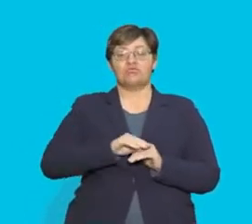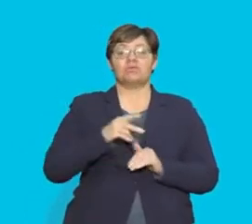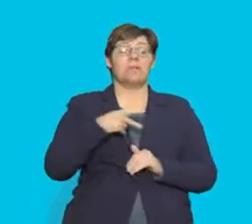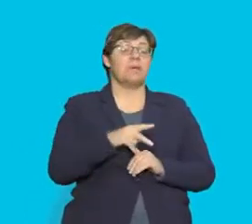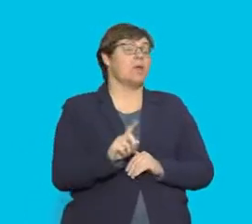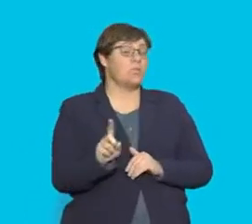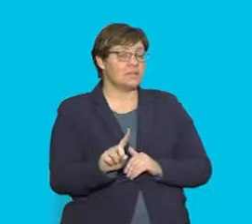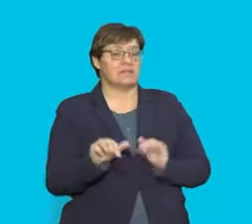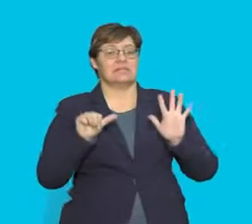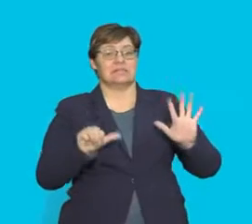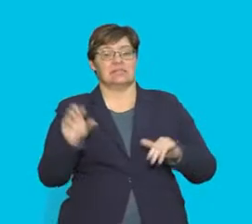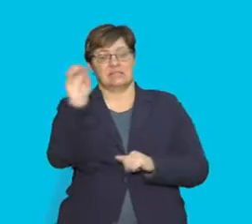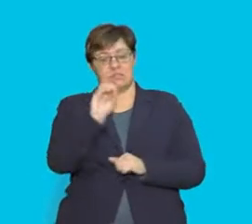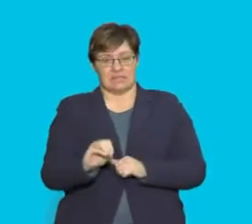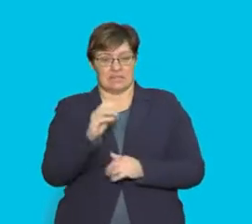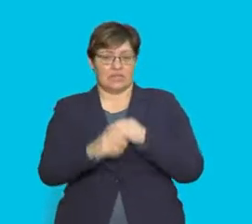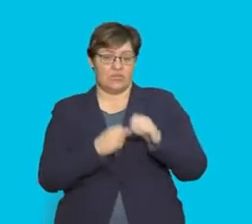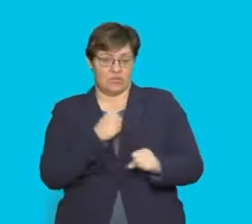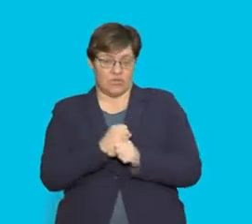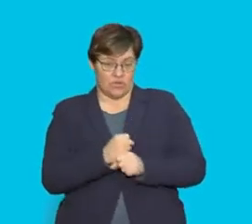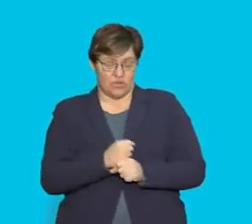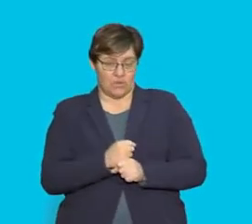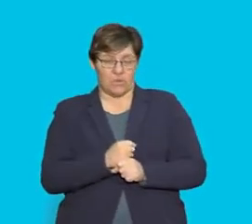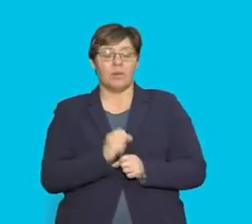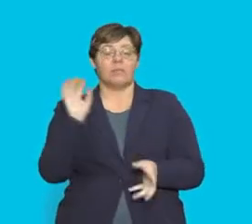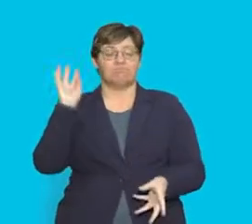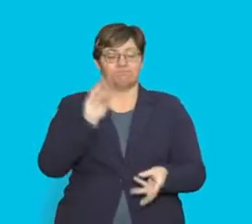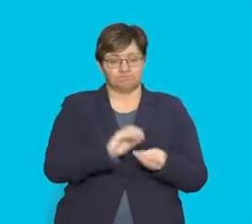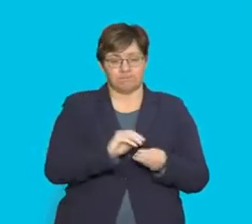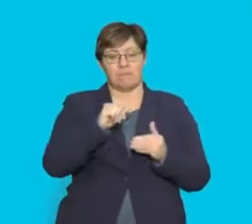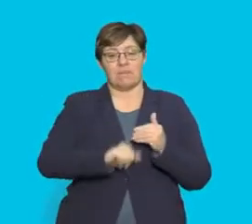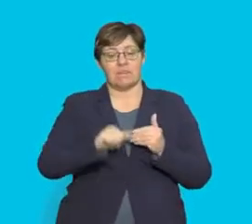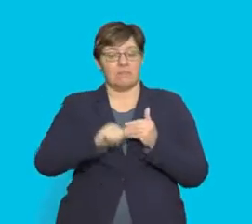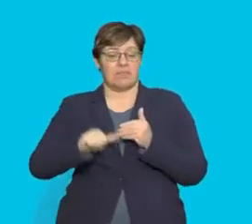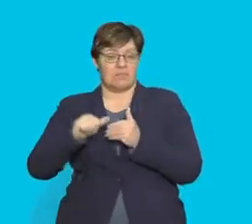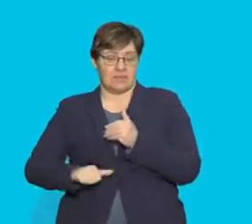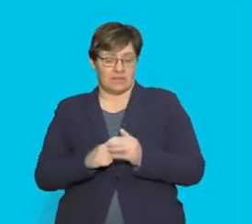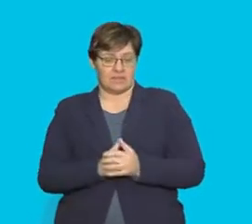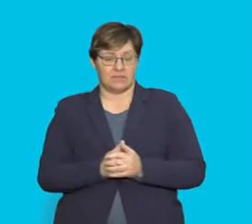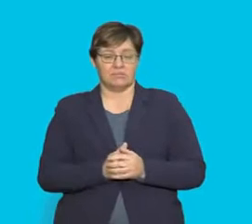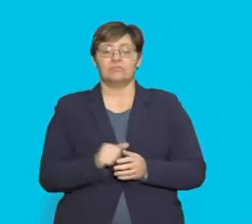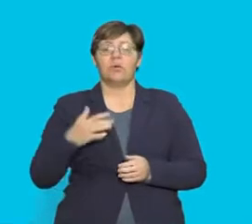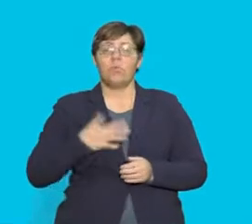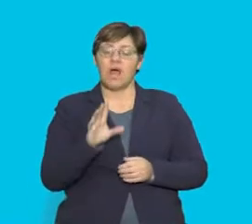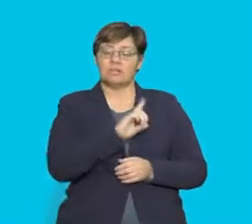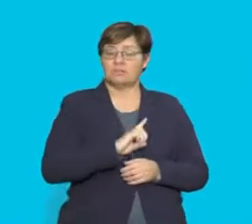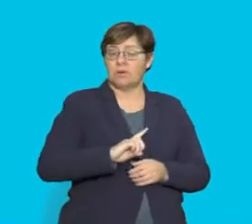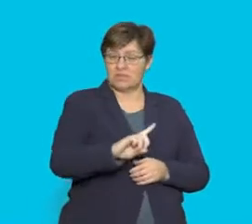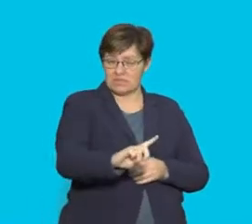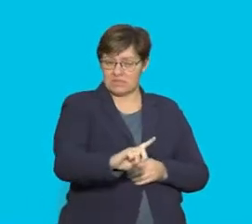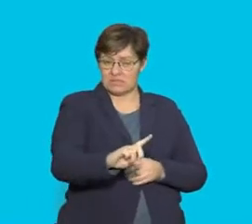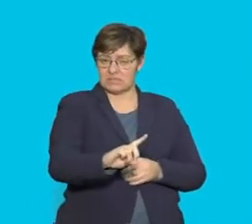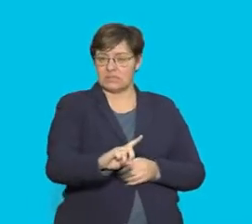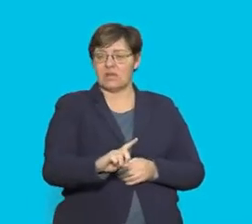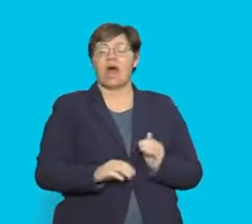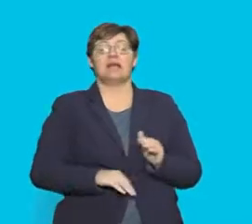interest at 6% per annum compounded monthly. Now he wants to deposit this